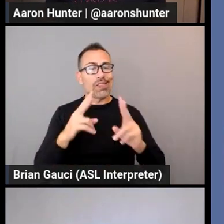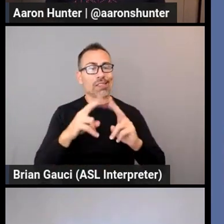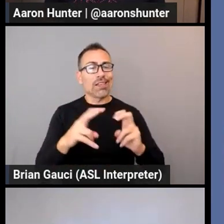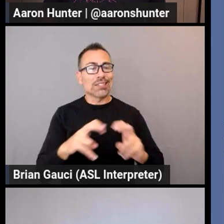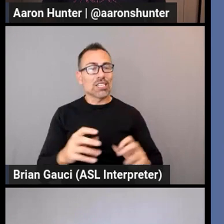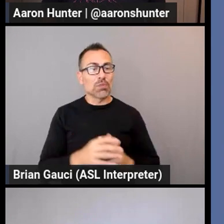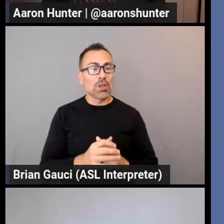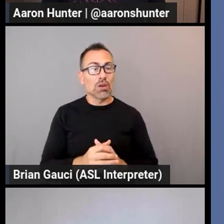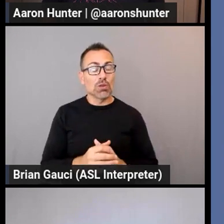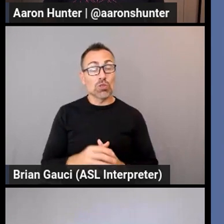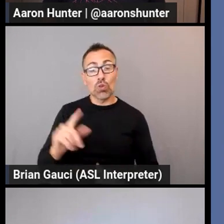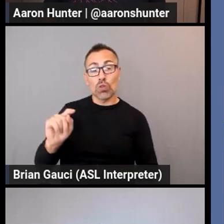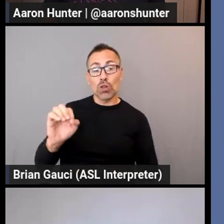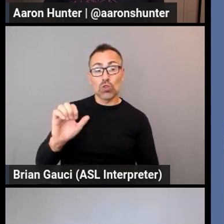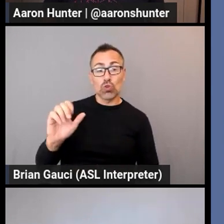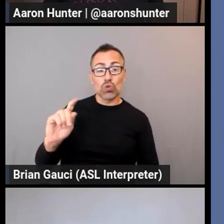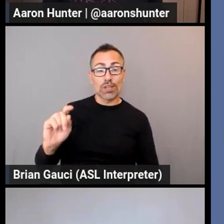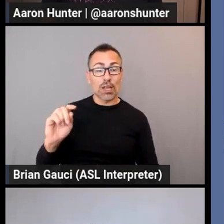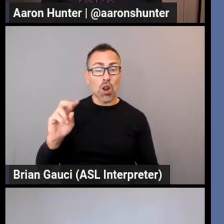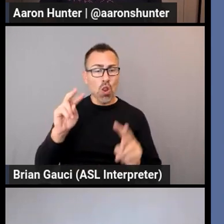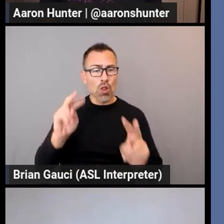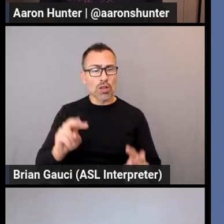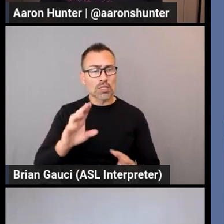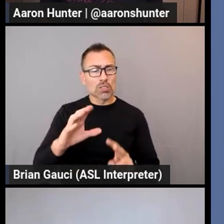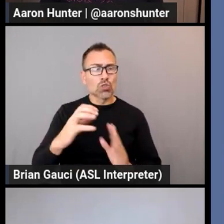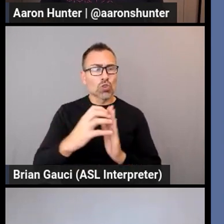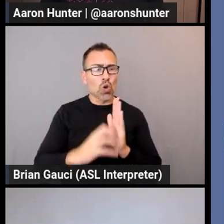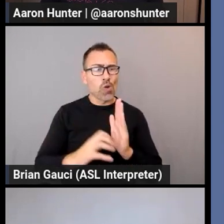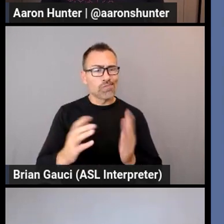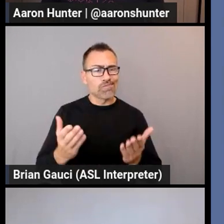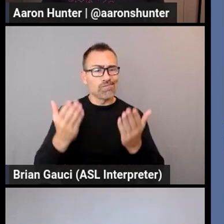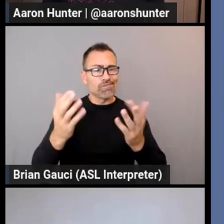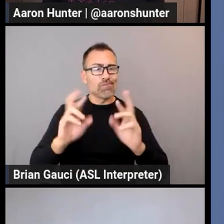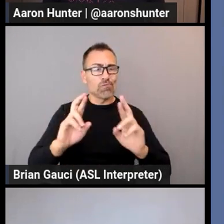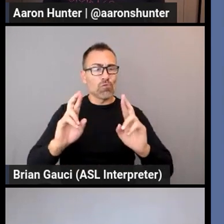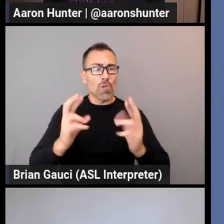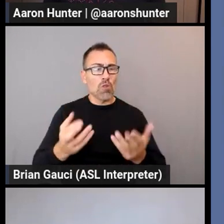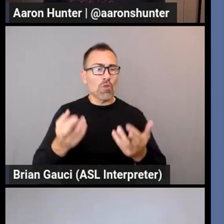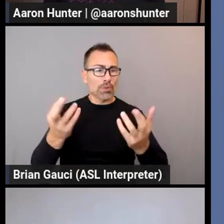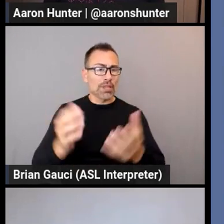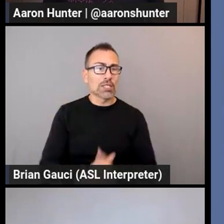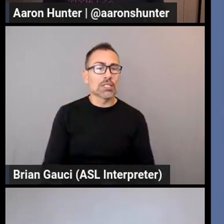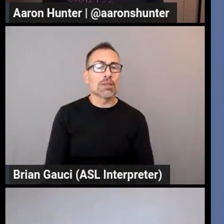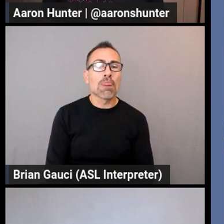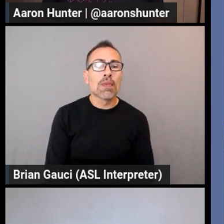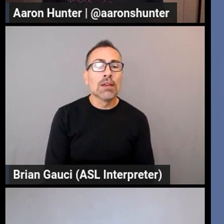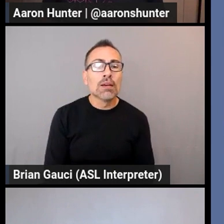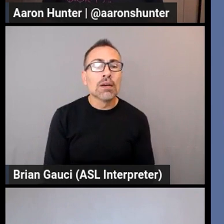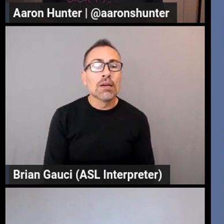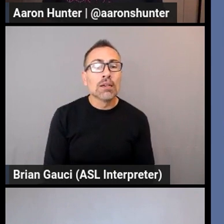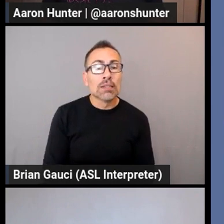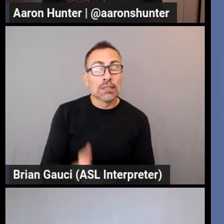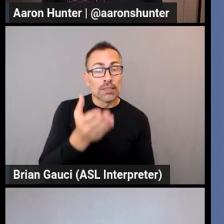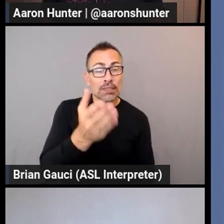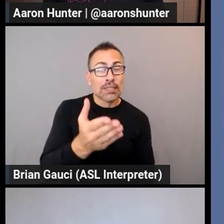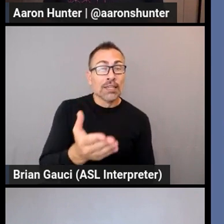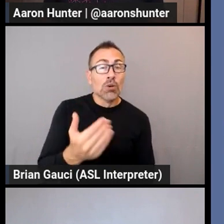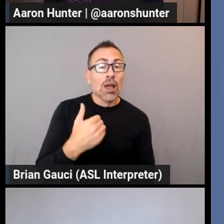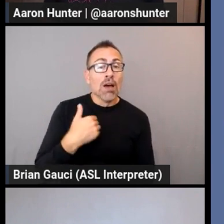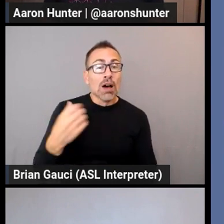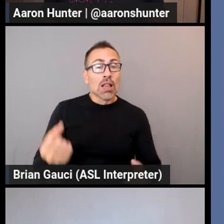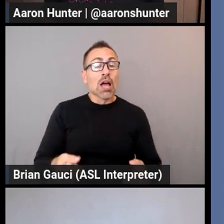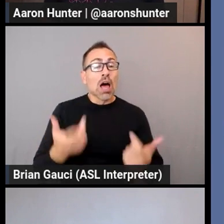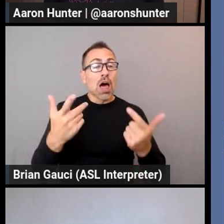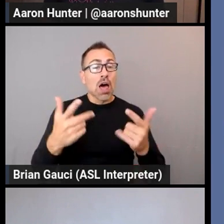looking at your code and then giving recommendations. So I've run an assessment, and here you can see it gives a lot of details and